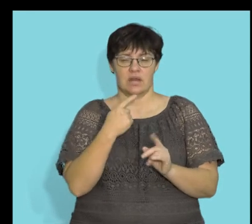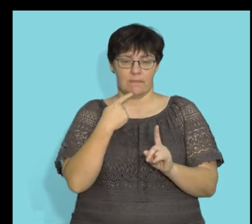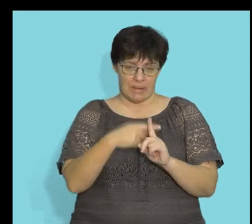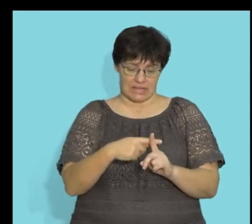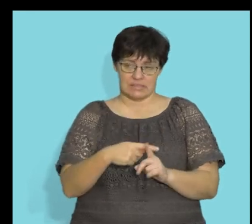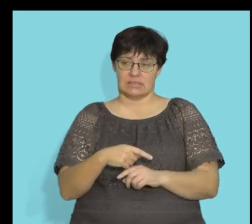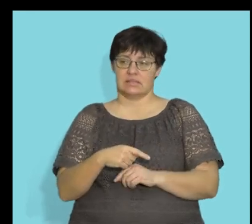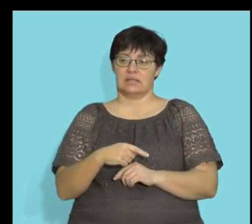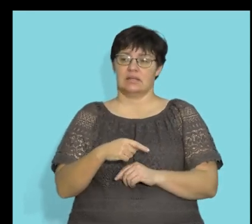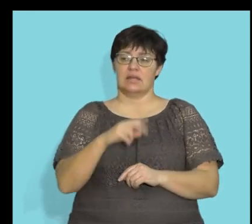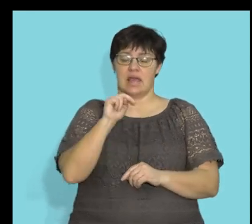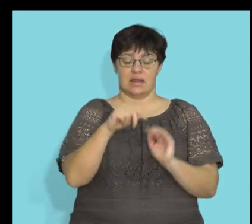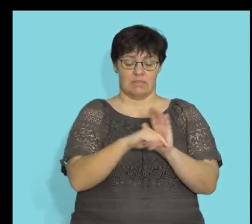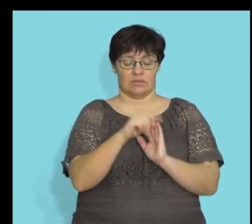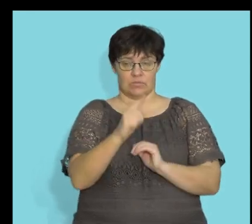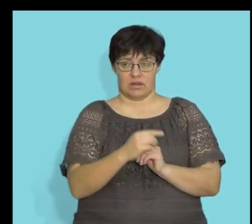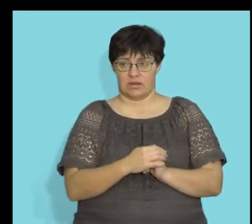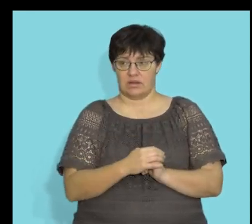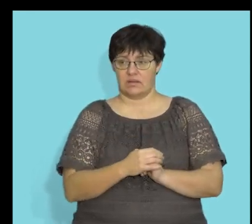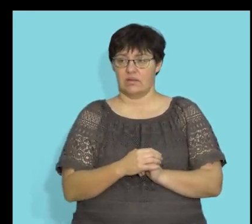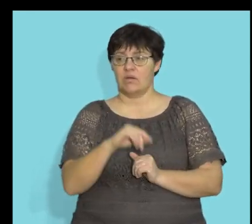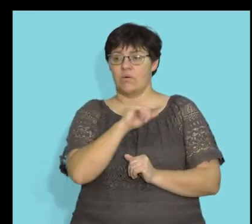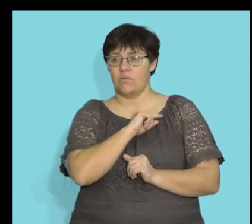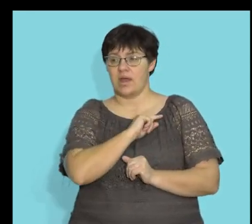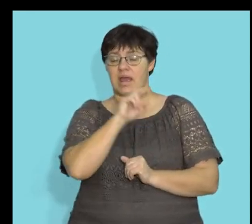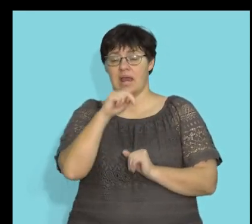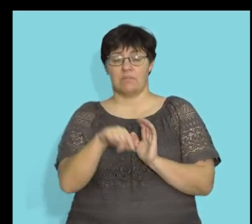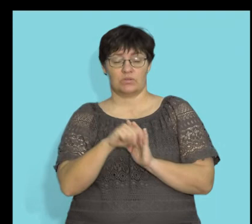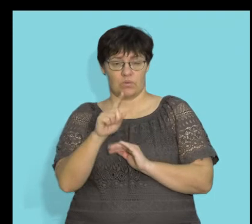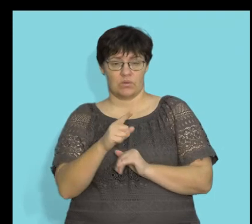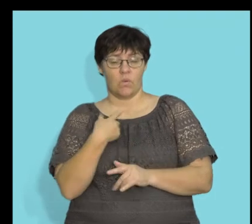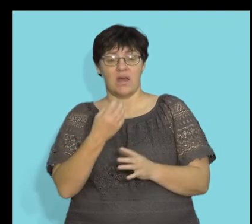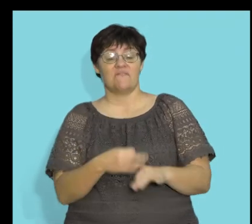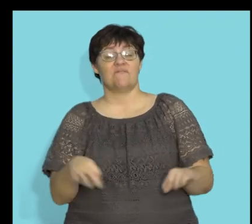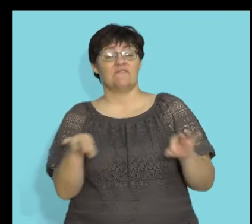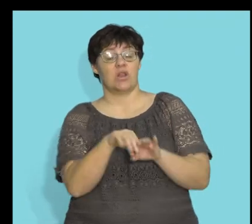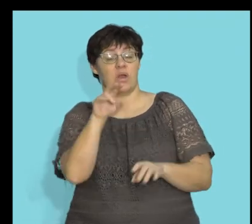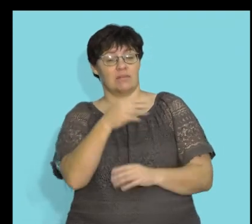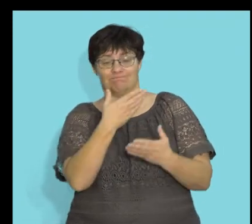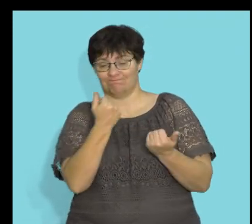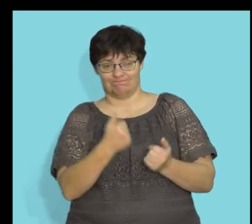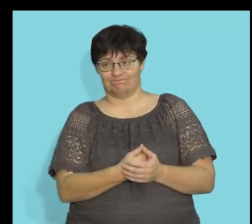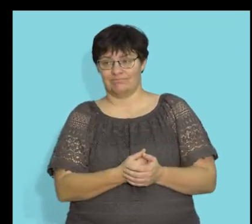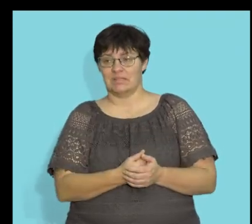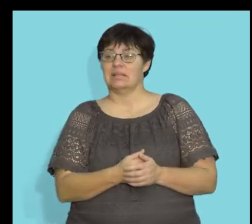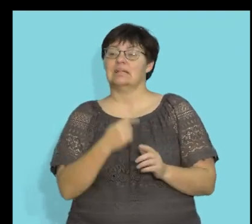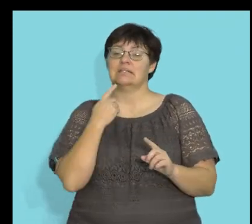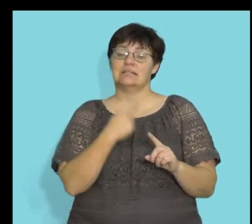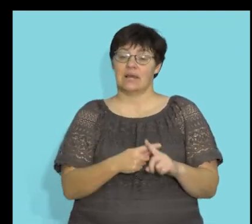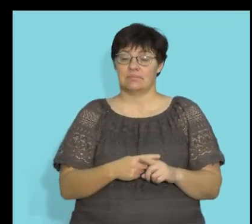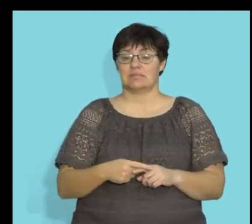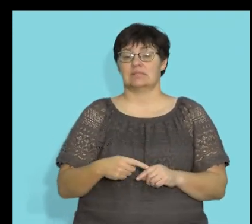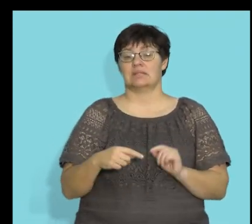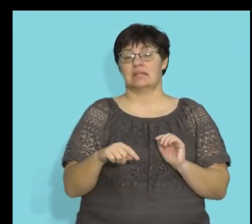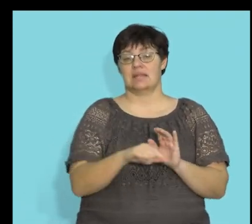plus n minus 1, because I'm going to be having n minus 1 because I don't know the value of n, multiplied